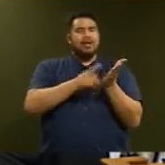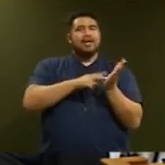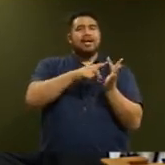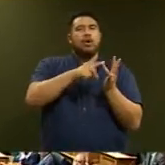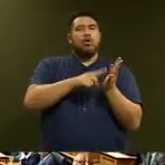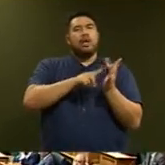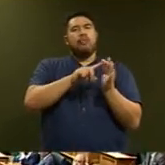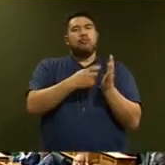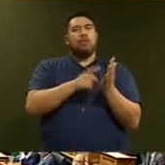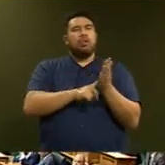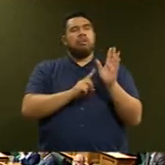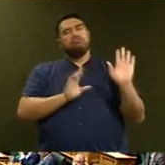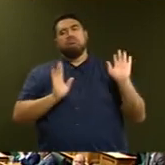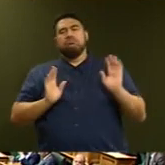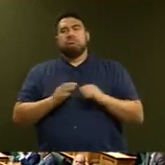not.